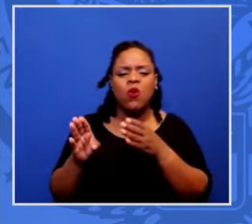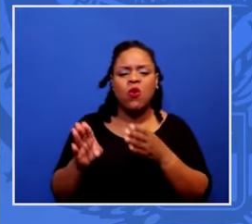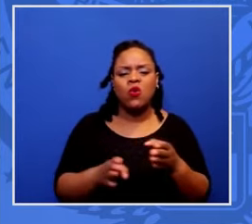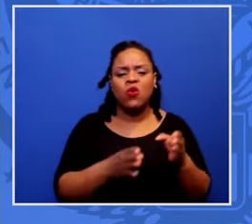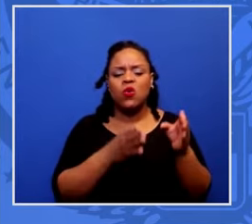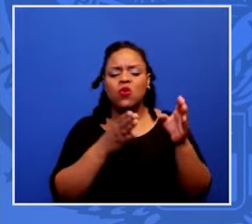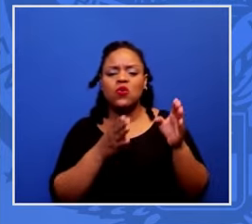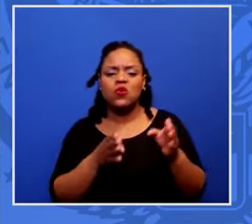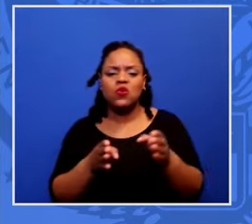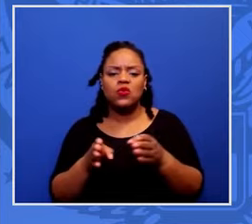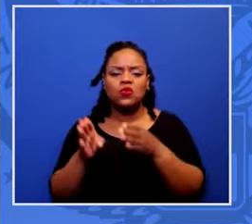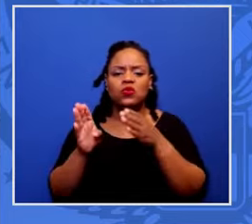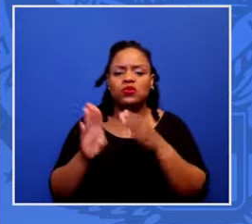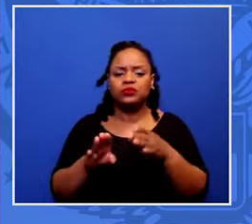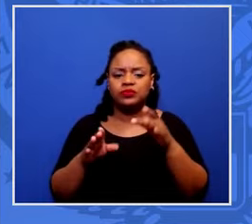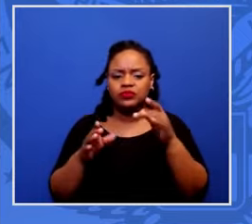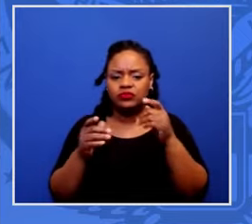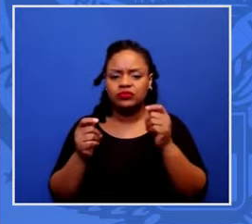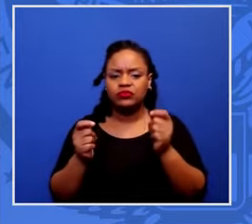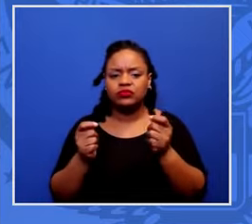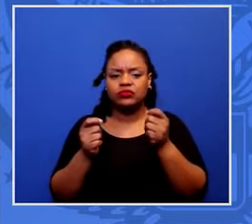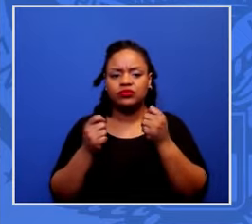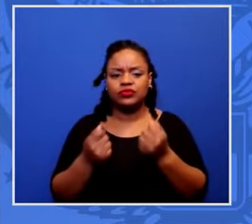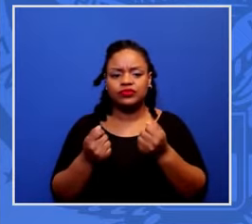follows you back home.